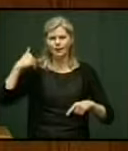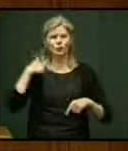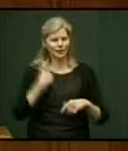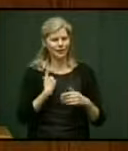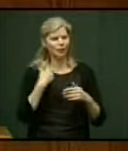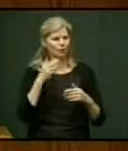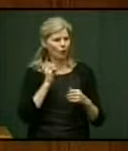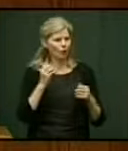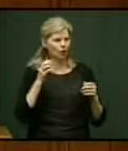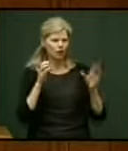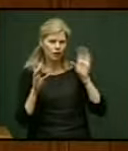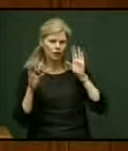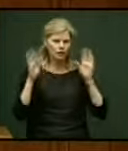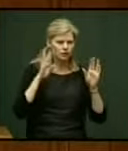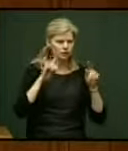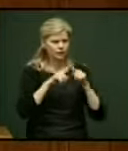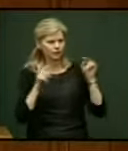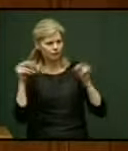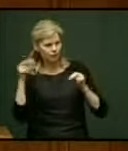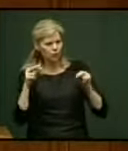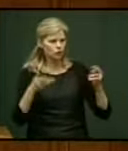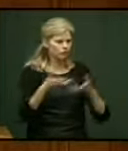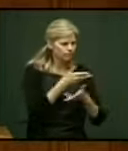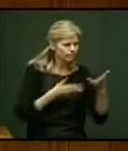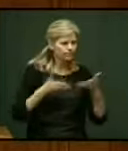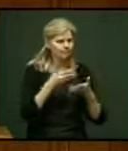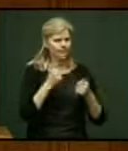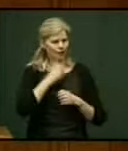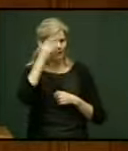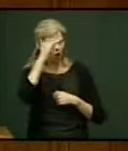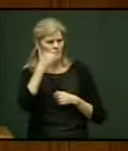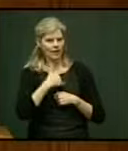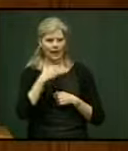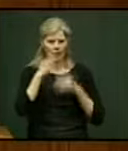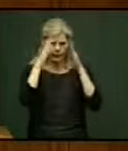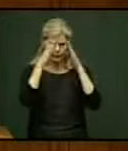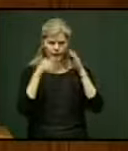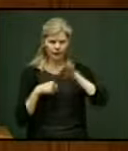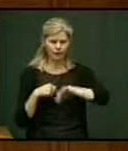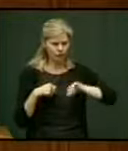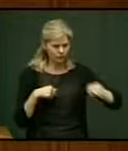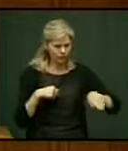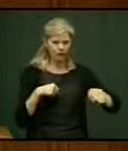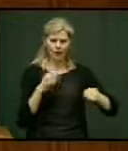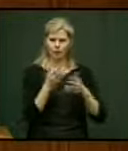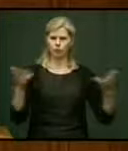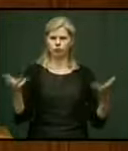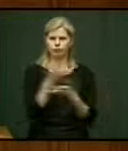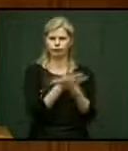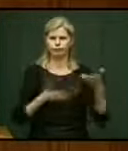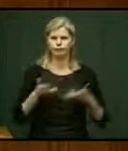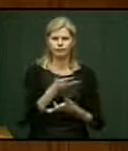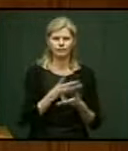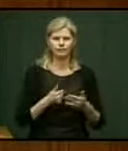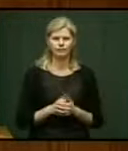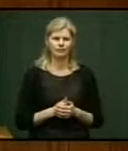past ideology and look beyond our prejudices. Mr. Speaker, if the House will indulge me, I'd like